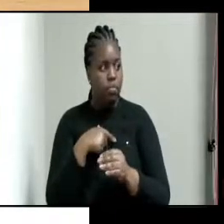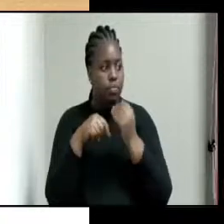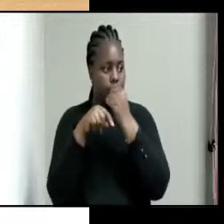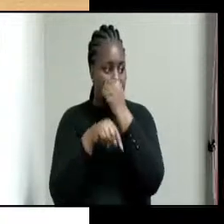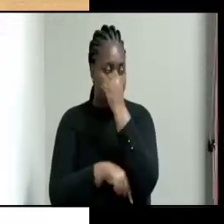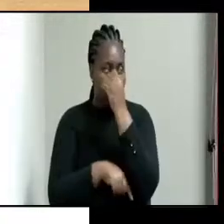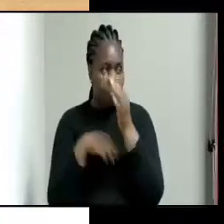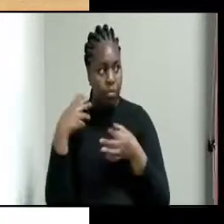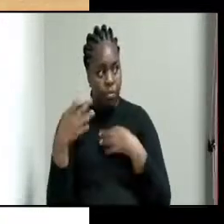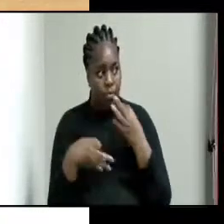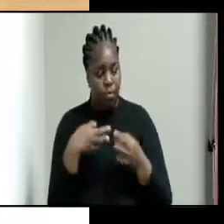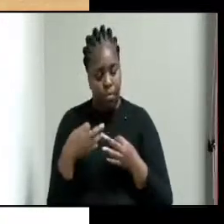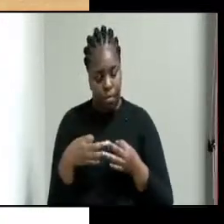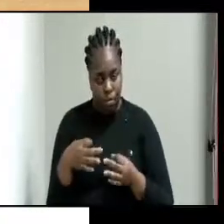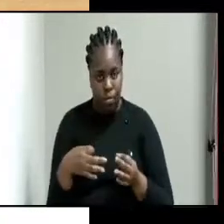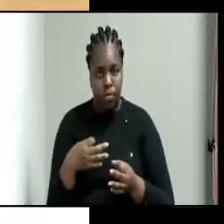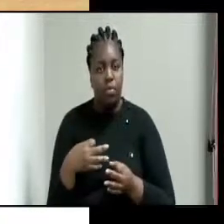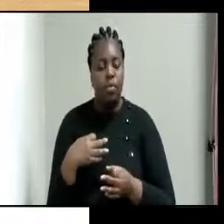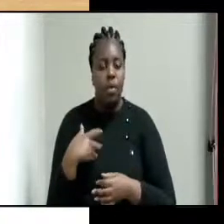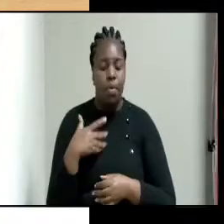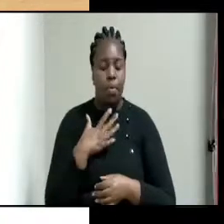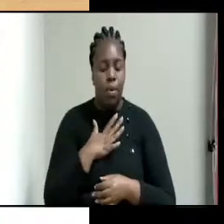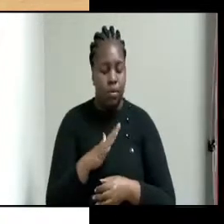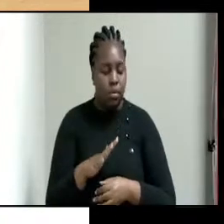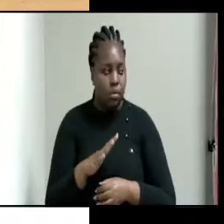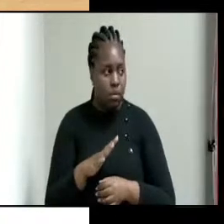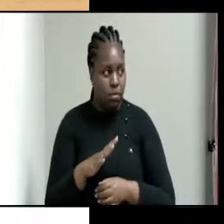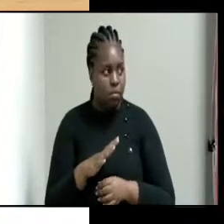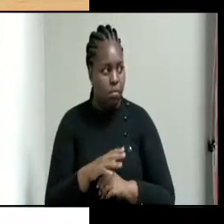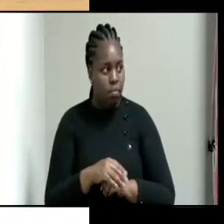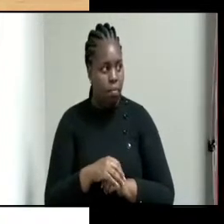presentation, I just want to,